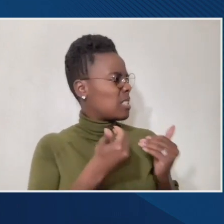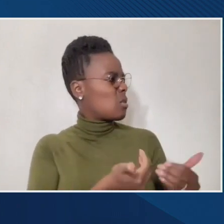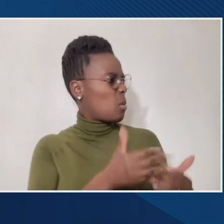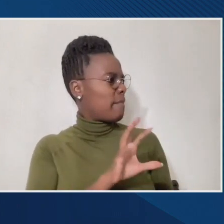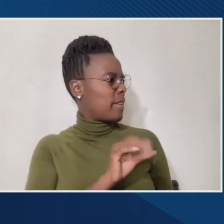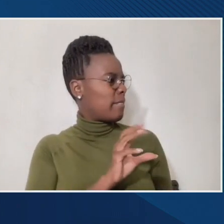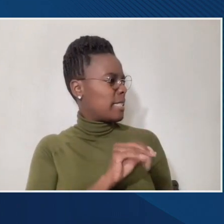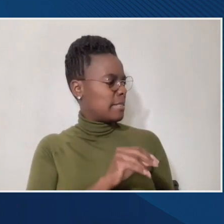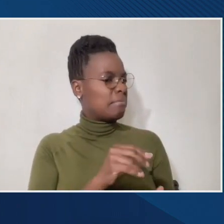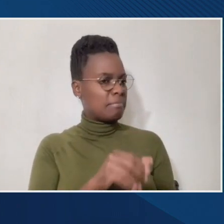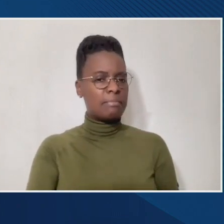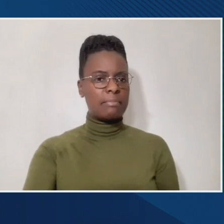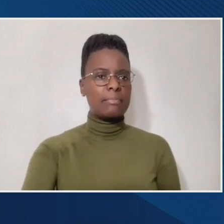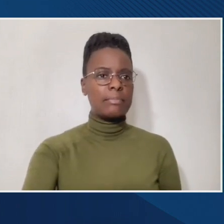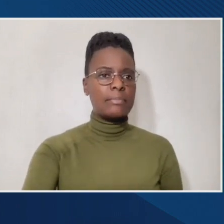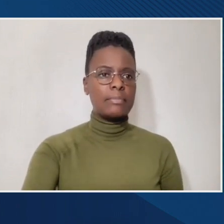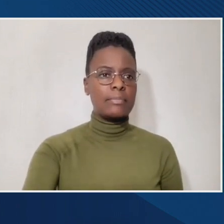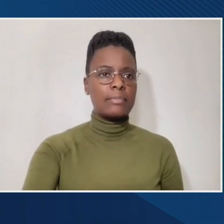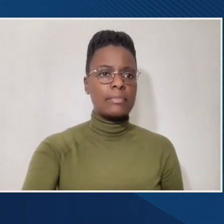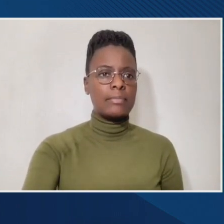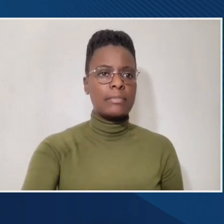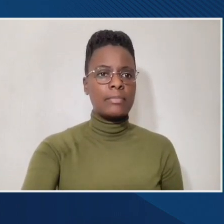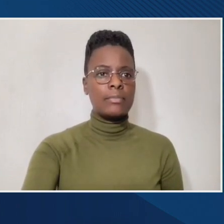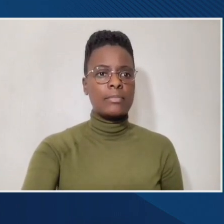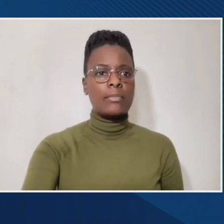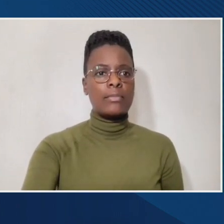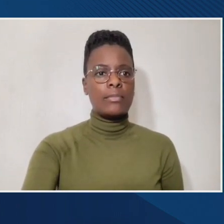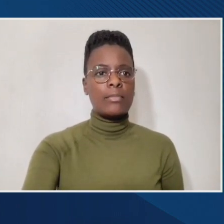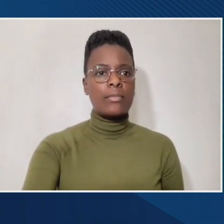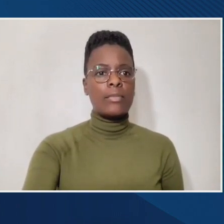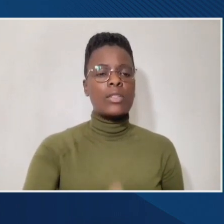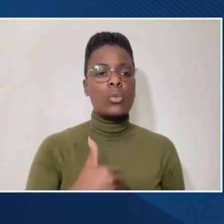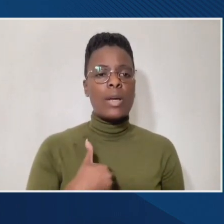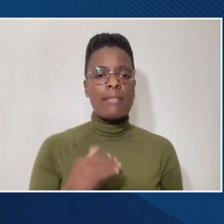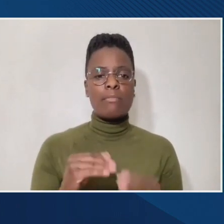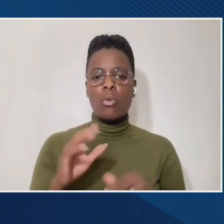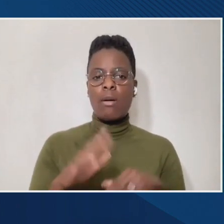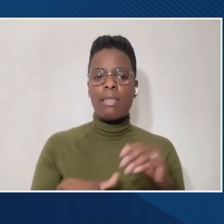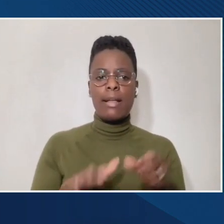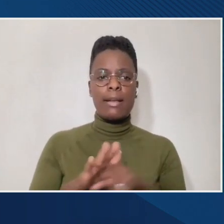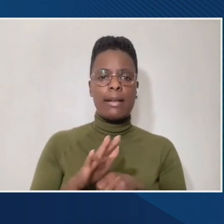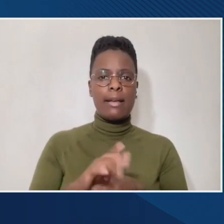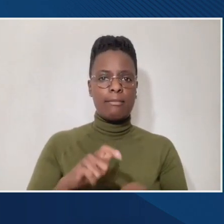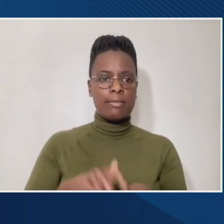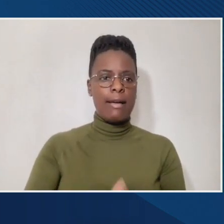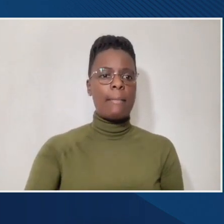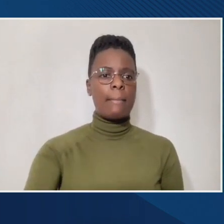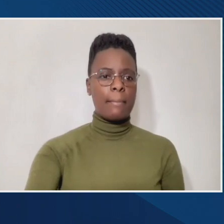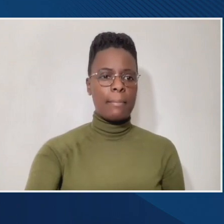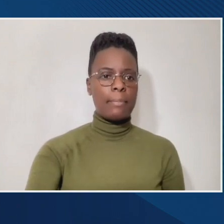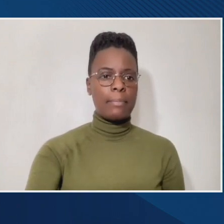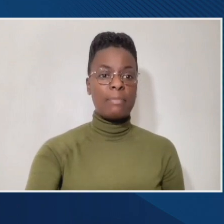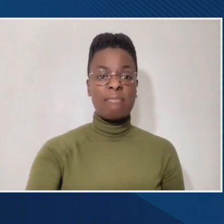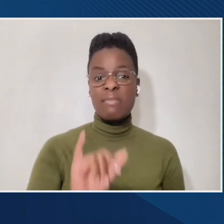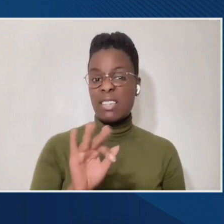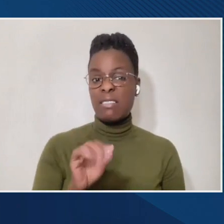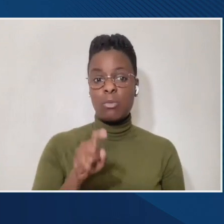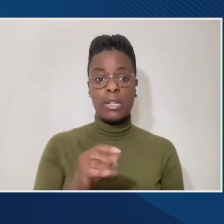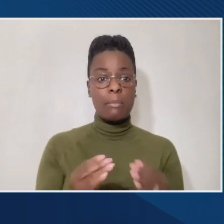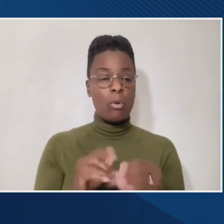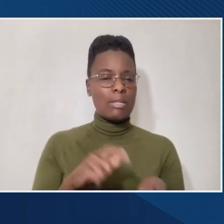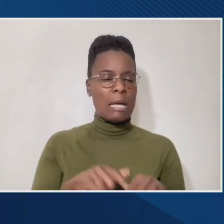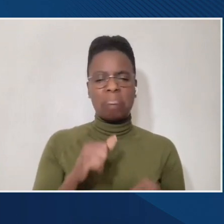okay. that way we have more than enough time. And then if we need more time, which I don't believe we